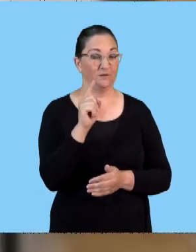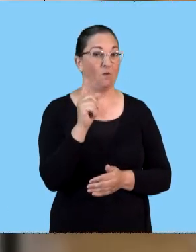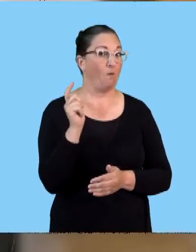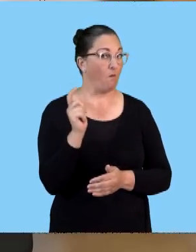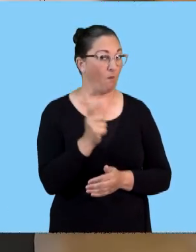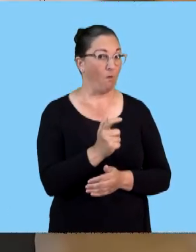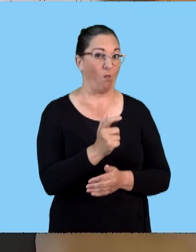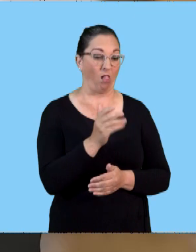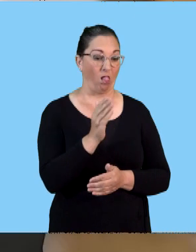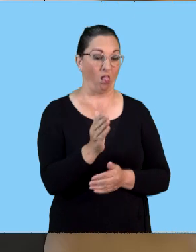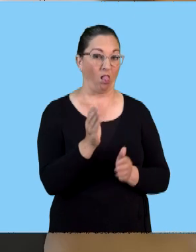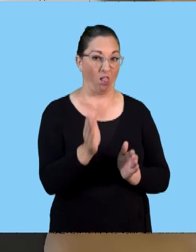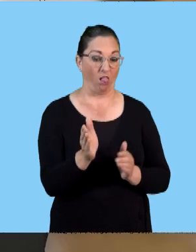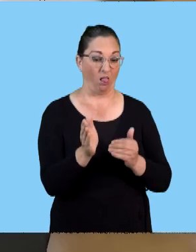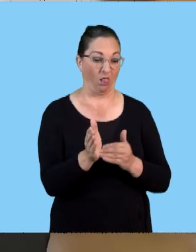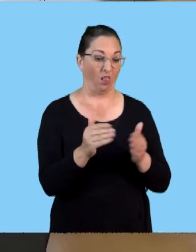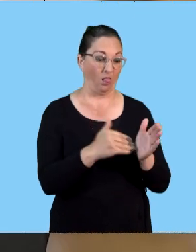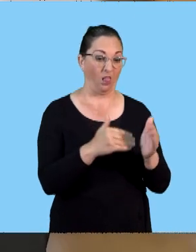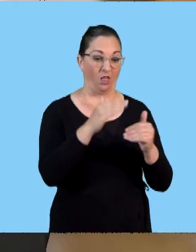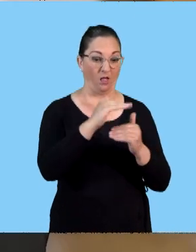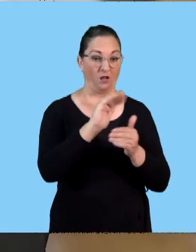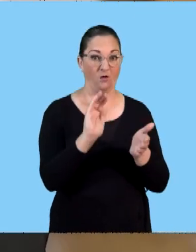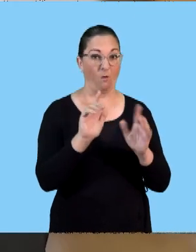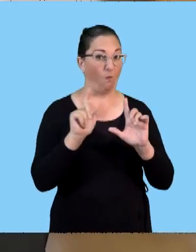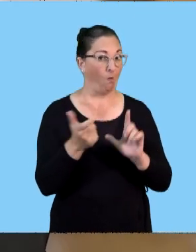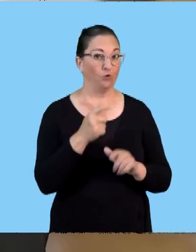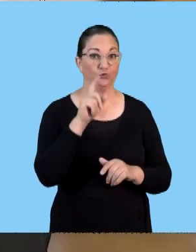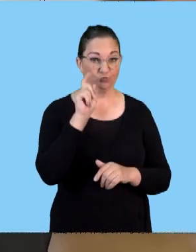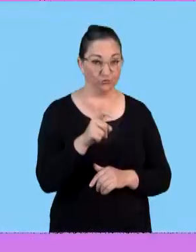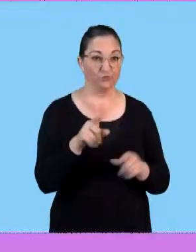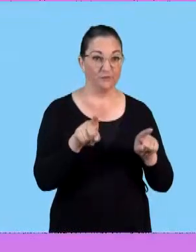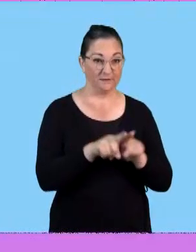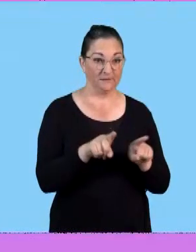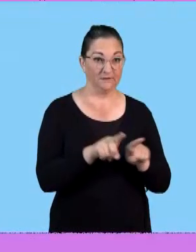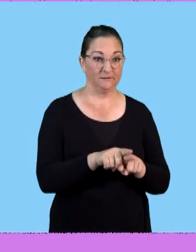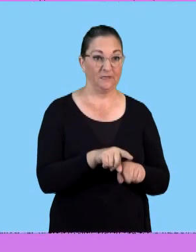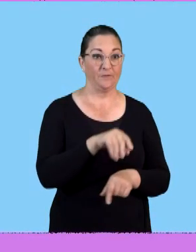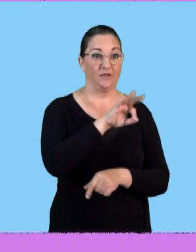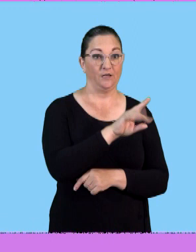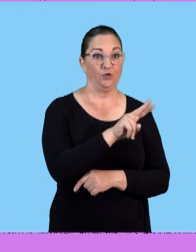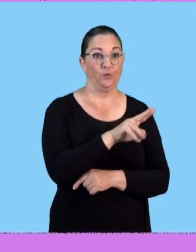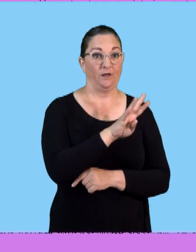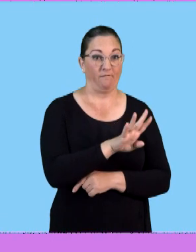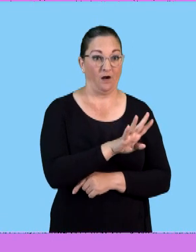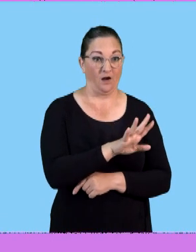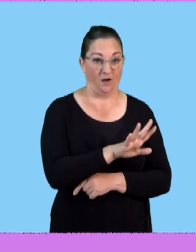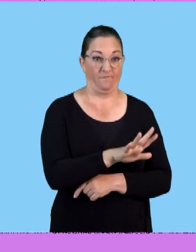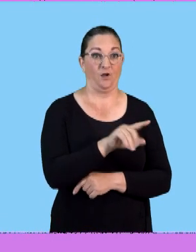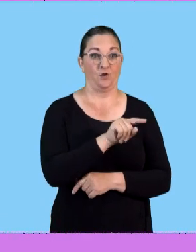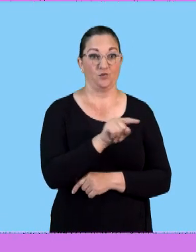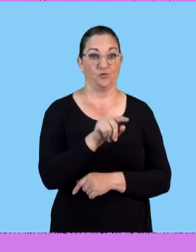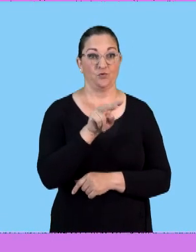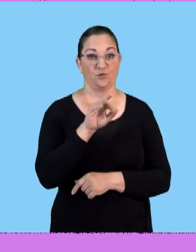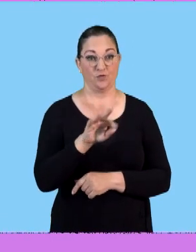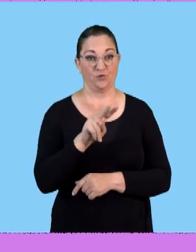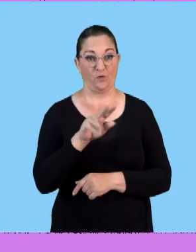should be the same. So looking at this, plant type box A is 325 by